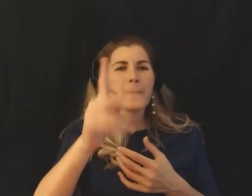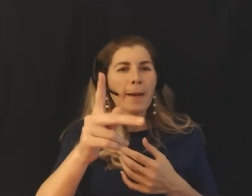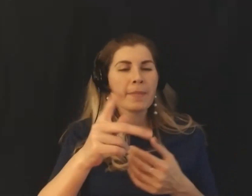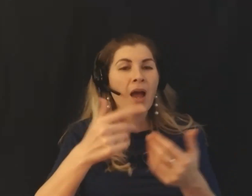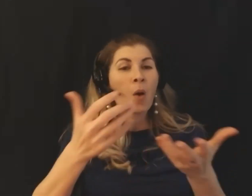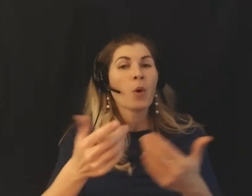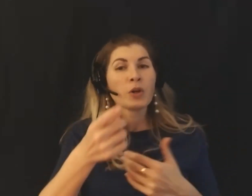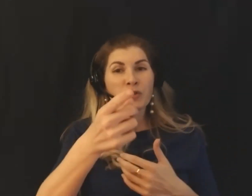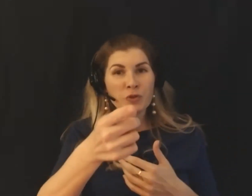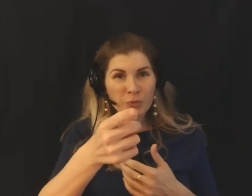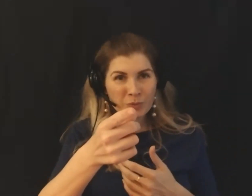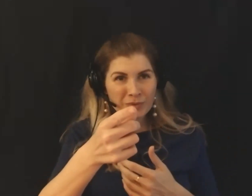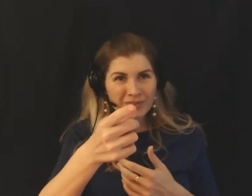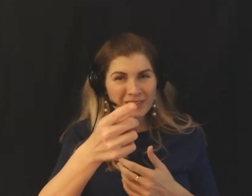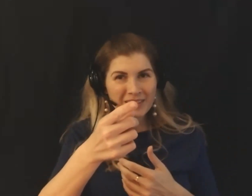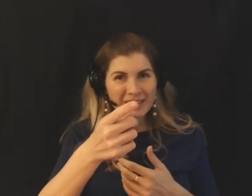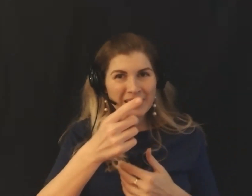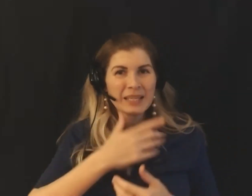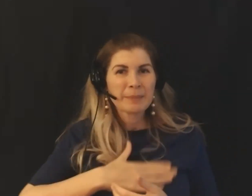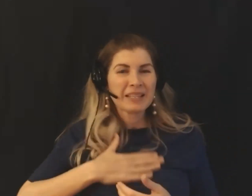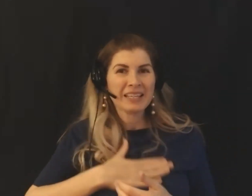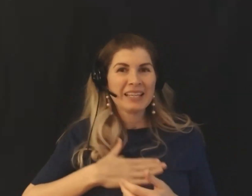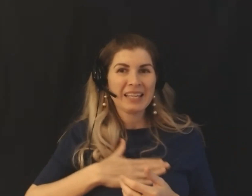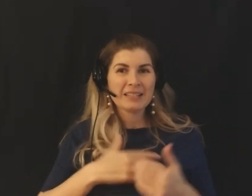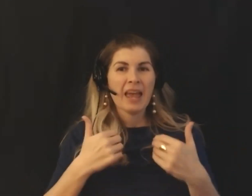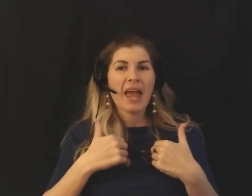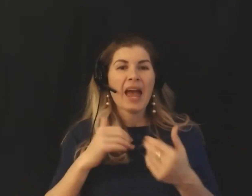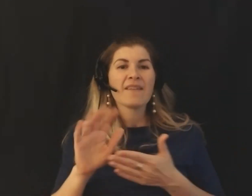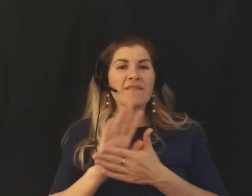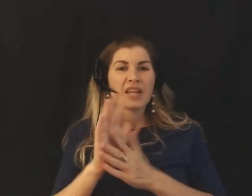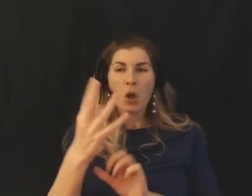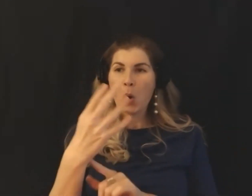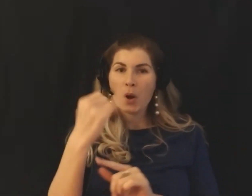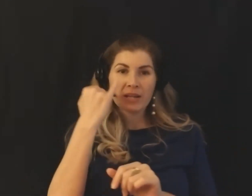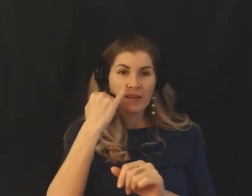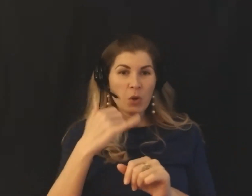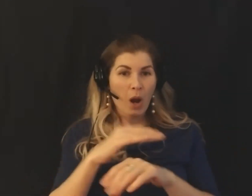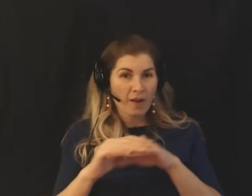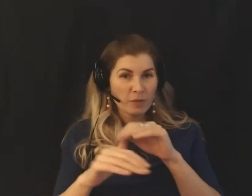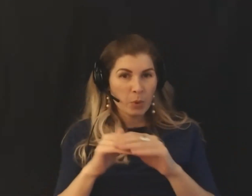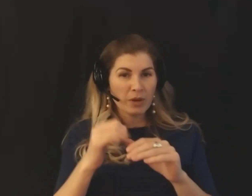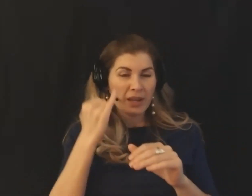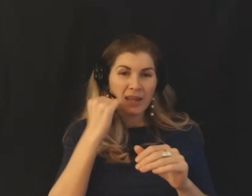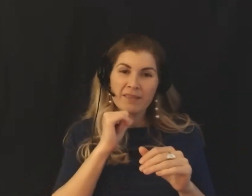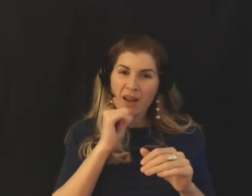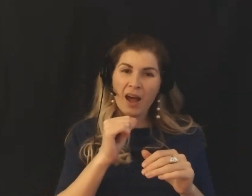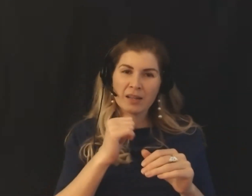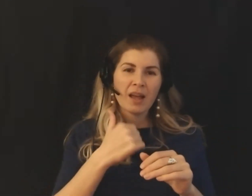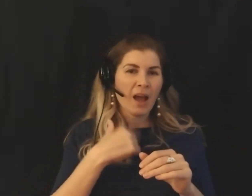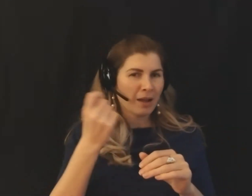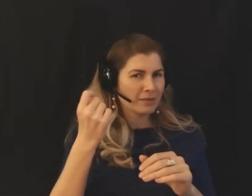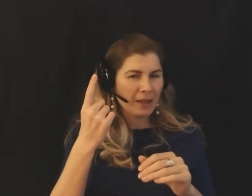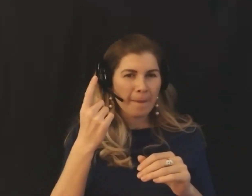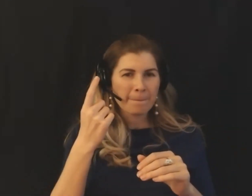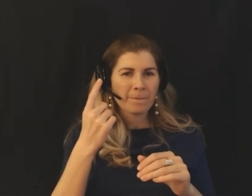you to actually please have your video on if you feel comfortable. If you don't, I totally understand.